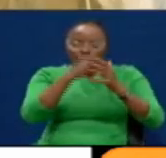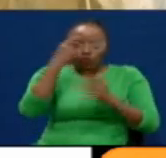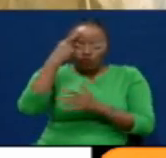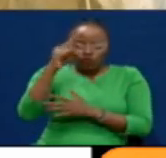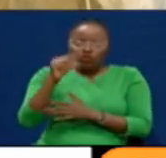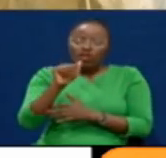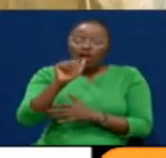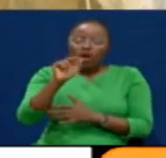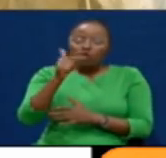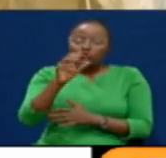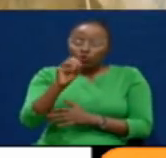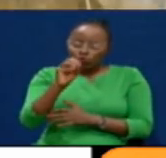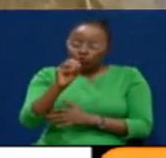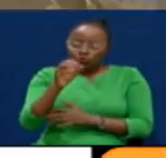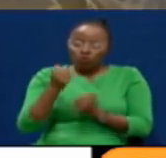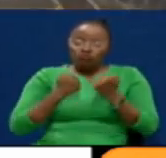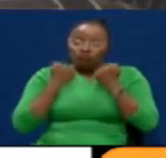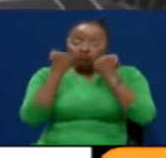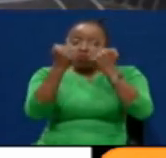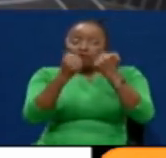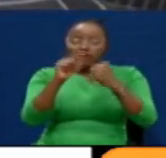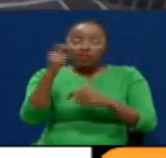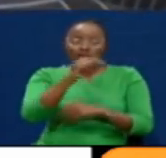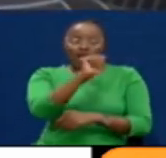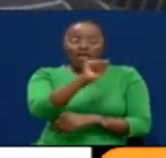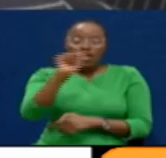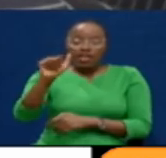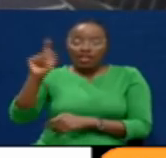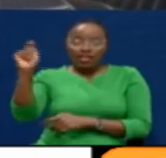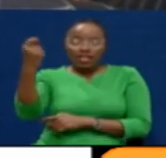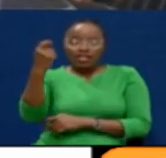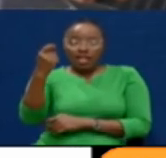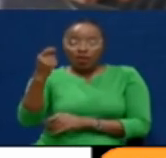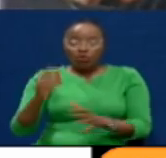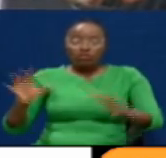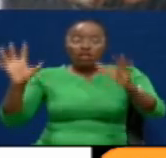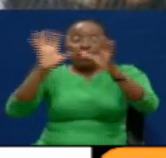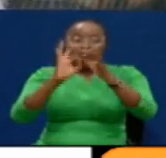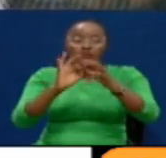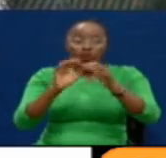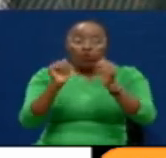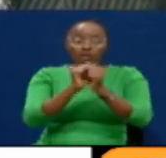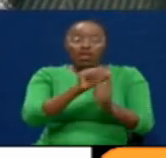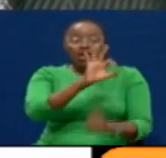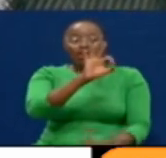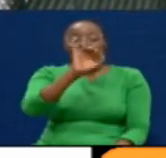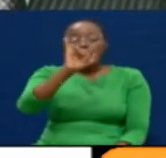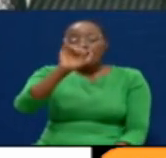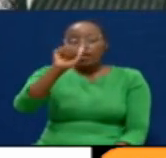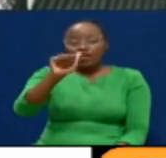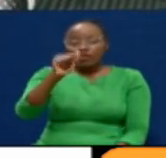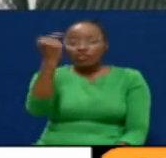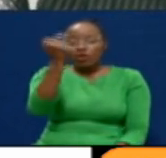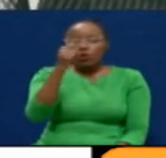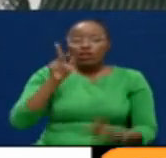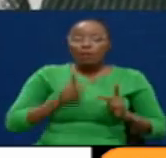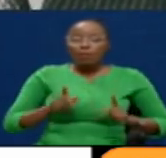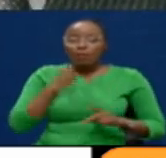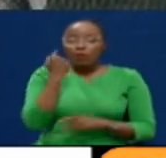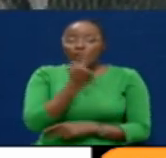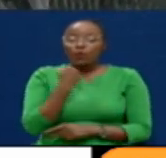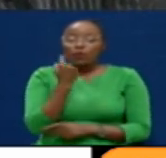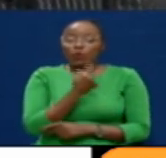Automobile Association of Kenya. Yes. AA of Kenya was affiliated to FIA. They were the only people who